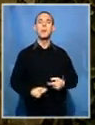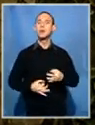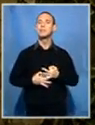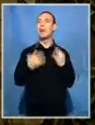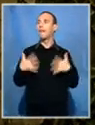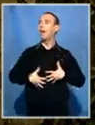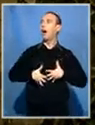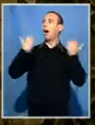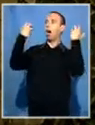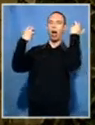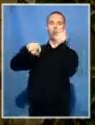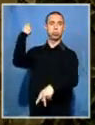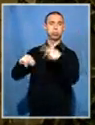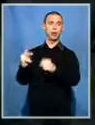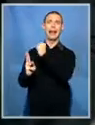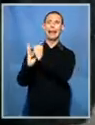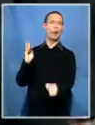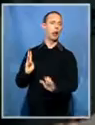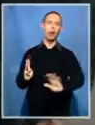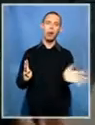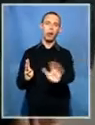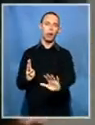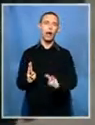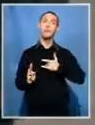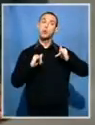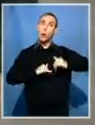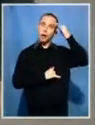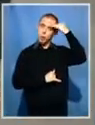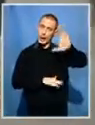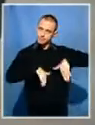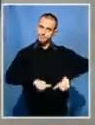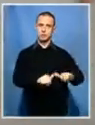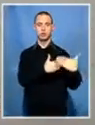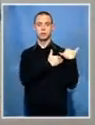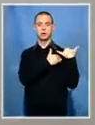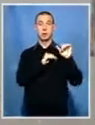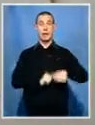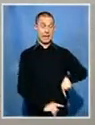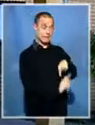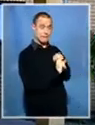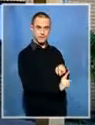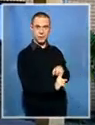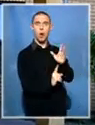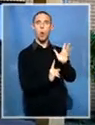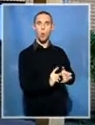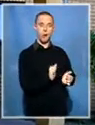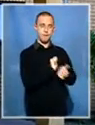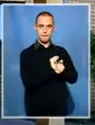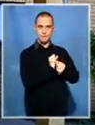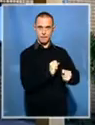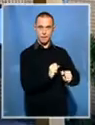hands and killing innocent people. Mki will remain in custody until his court appearance next